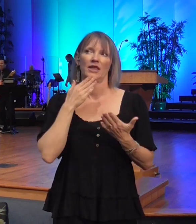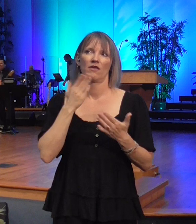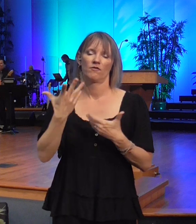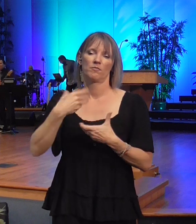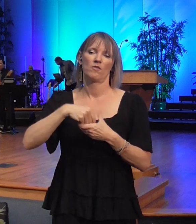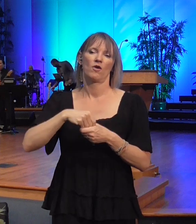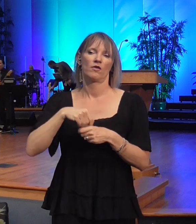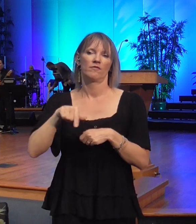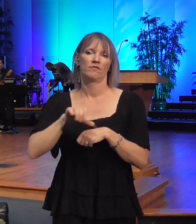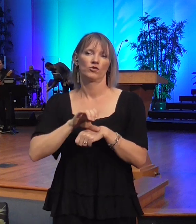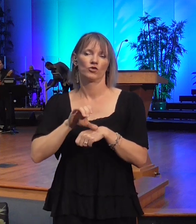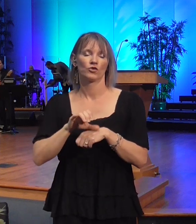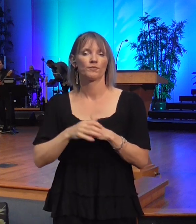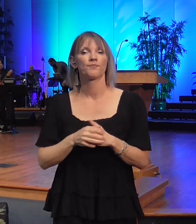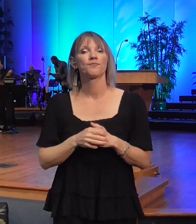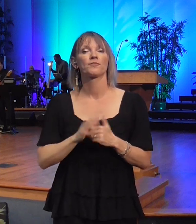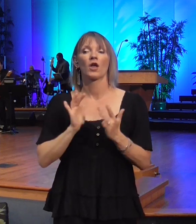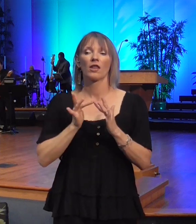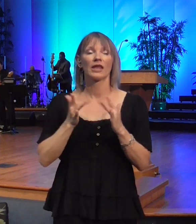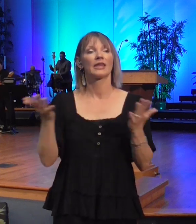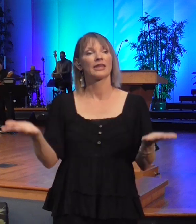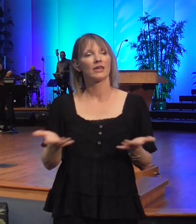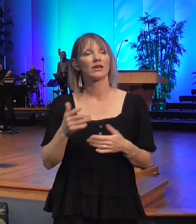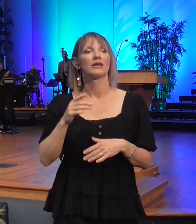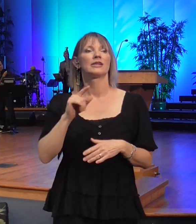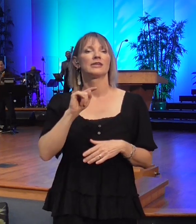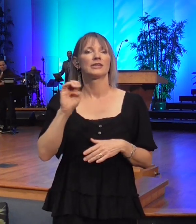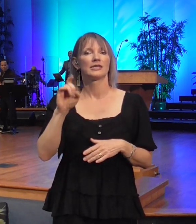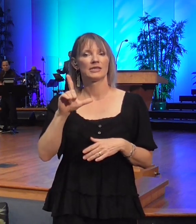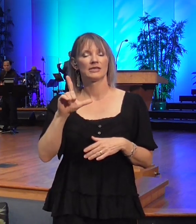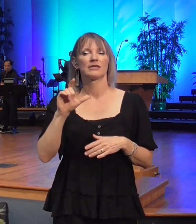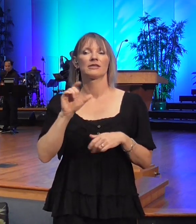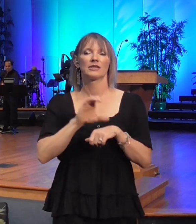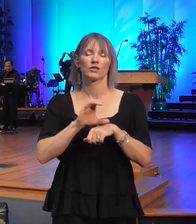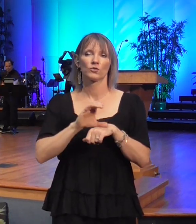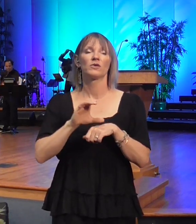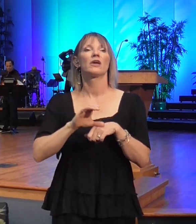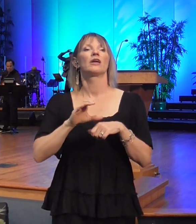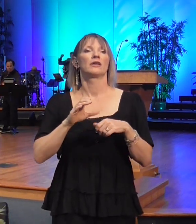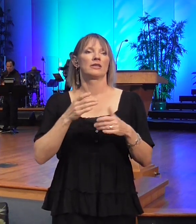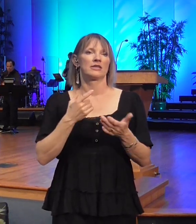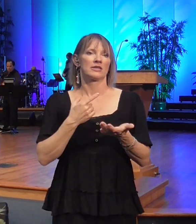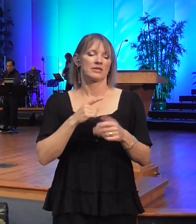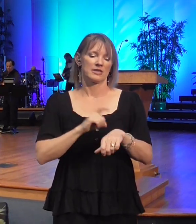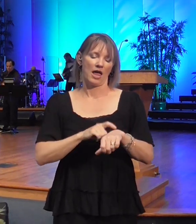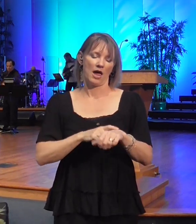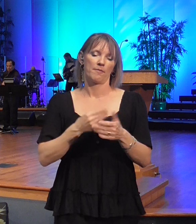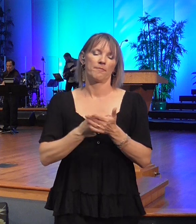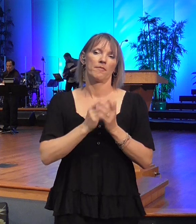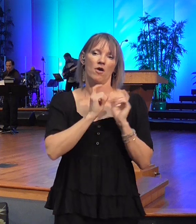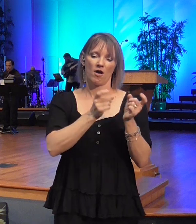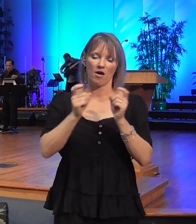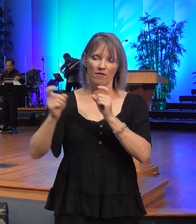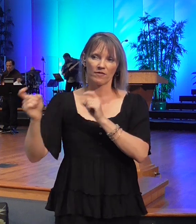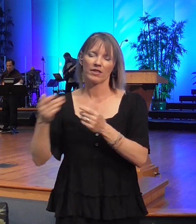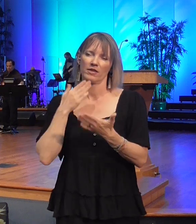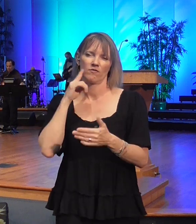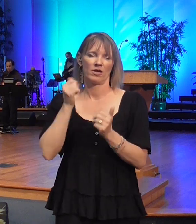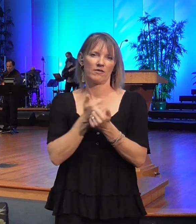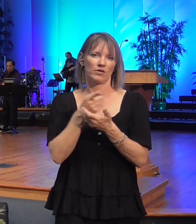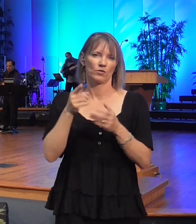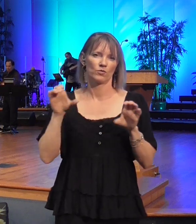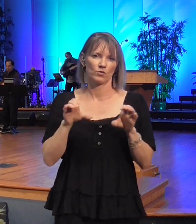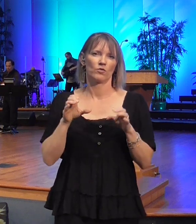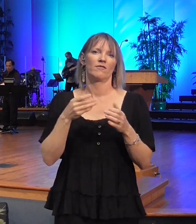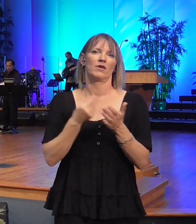Church online and here in the Teal Sanctuary as we move into this time of offering. Thanks for all that you do to financially support Mile High Church.